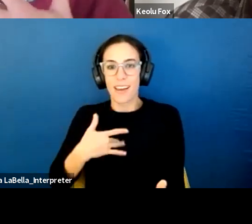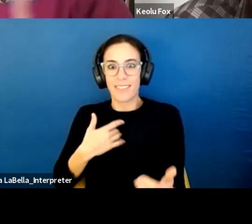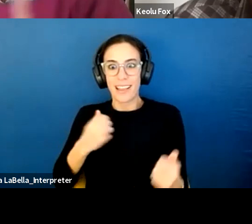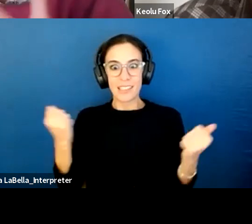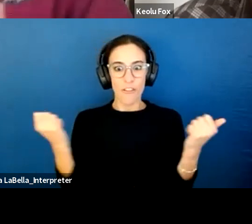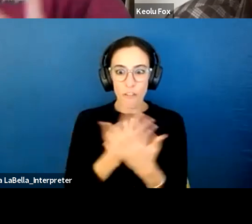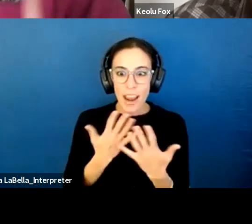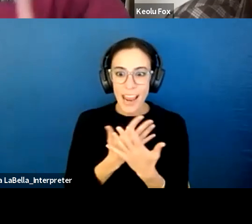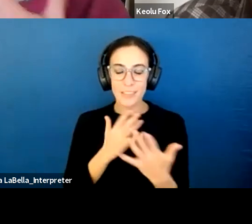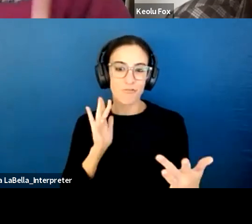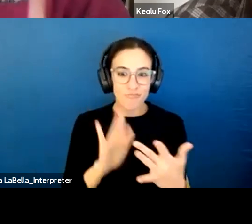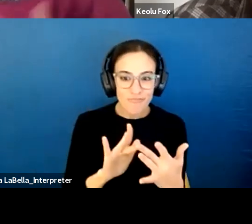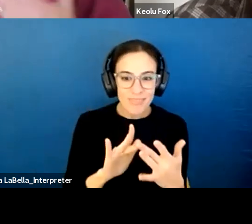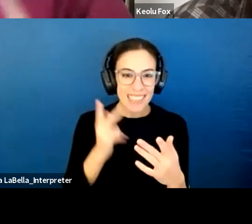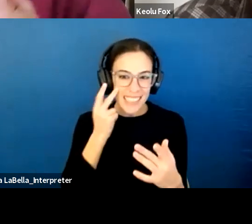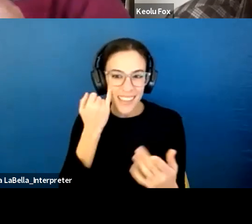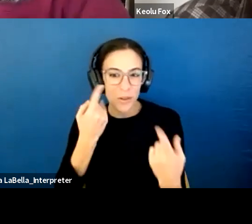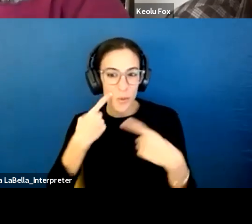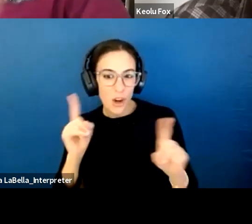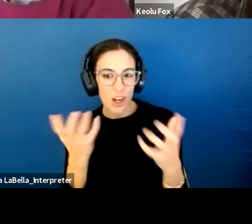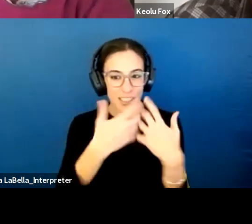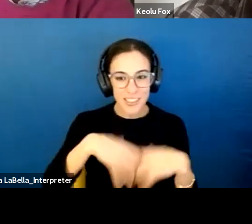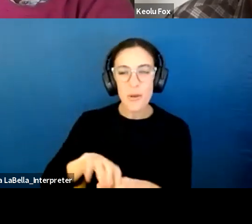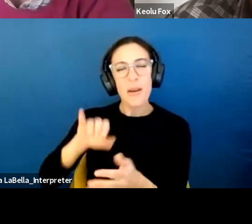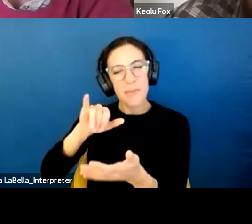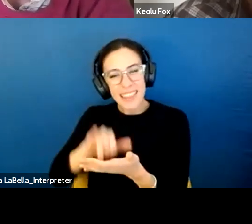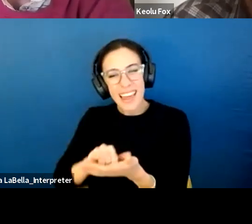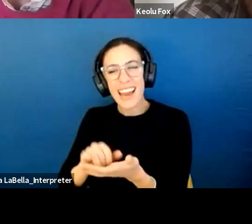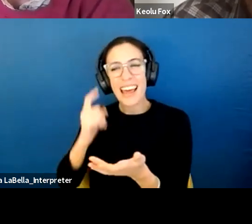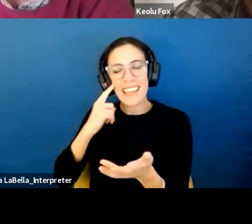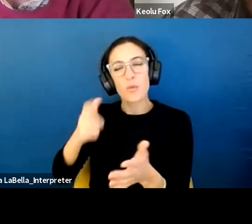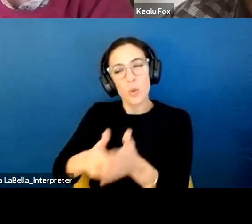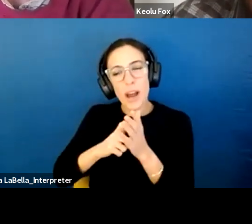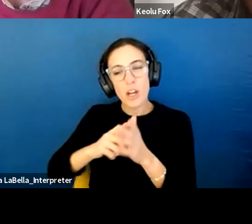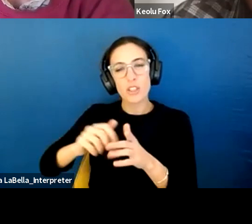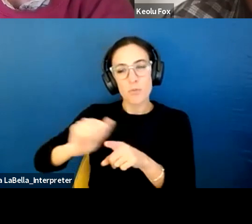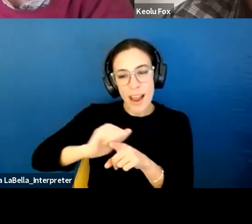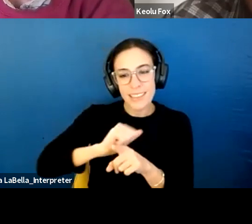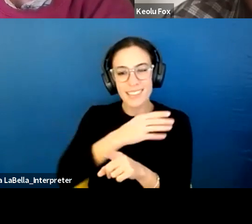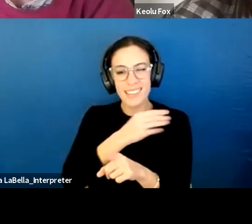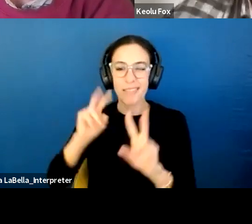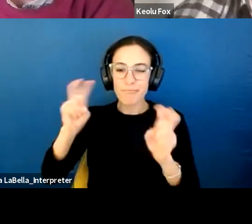of change that I think needs practice and muscles built for it. That's what I'd say.